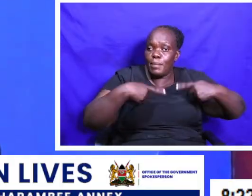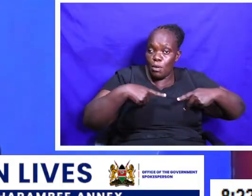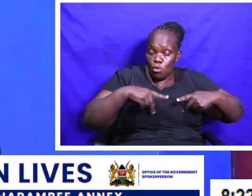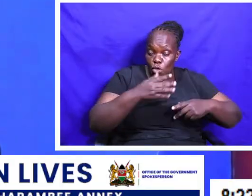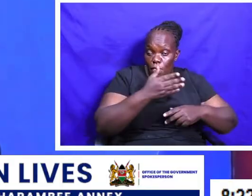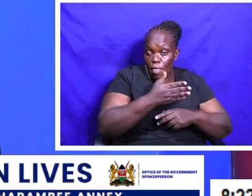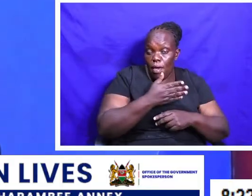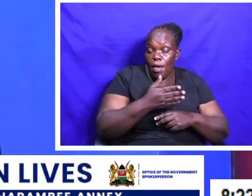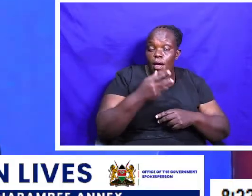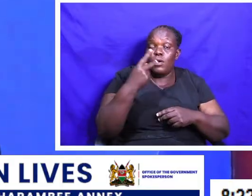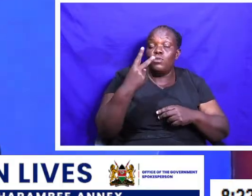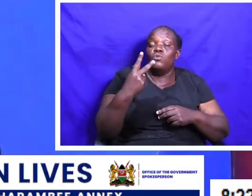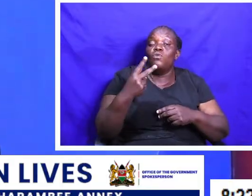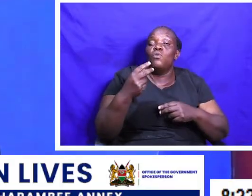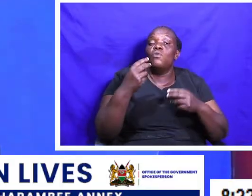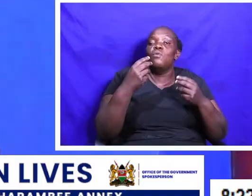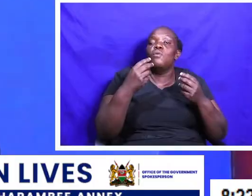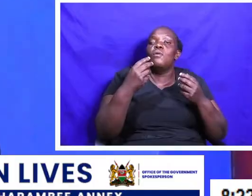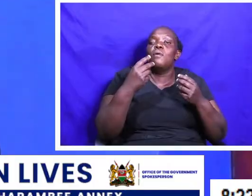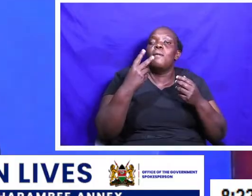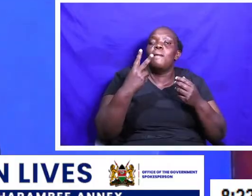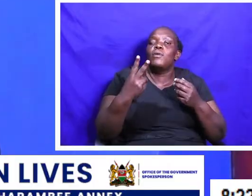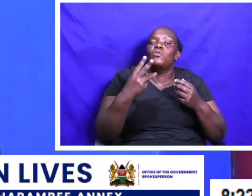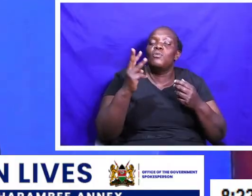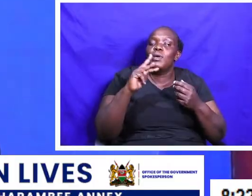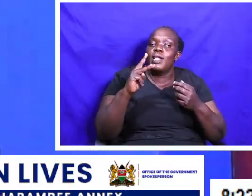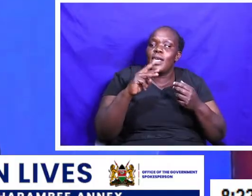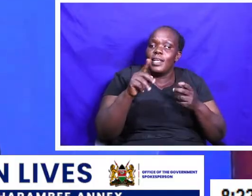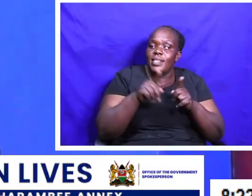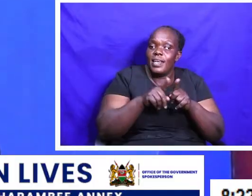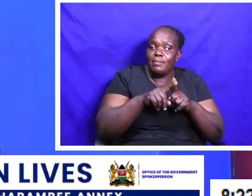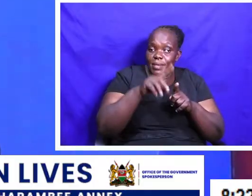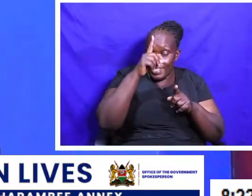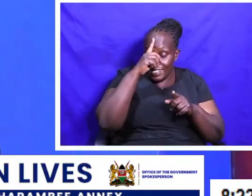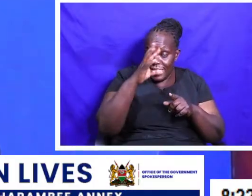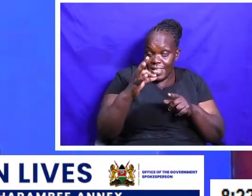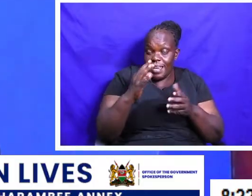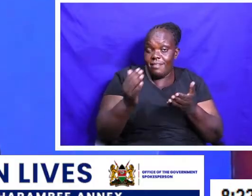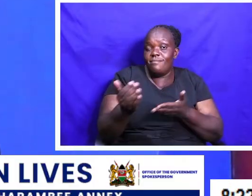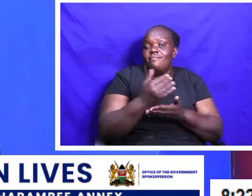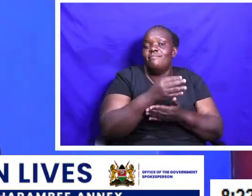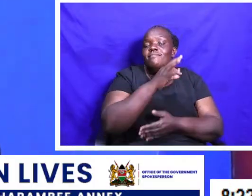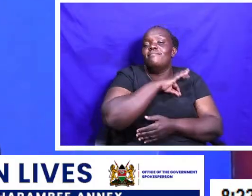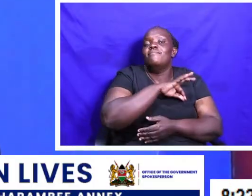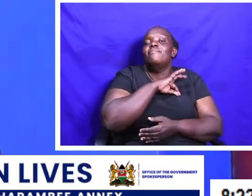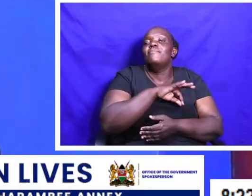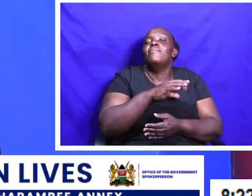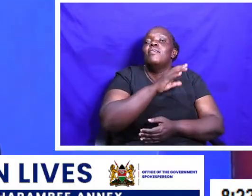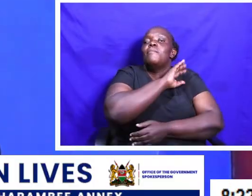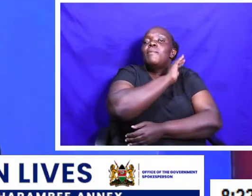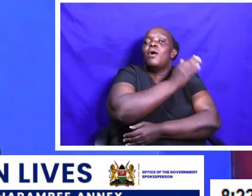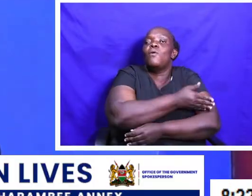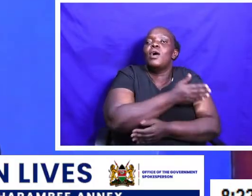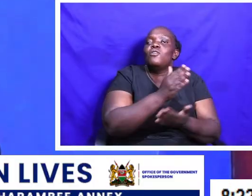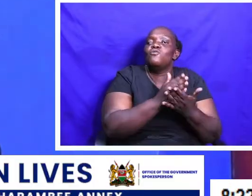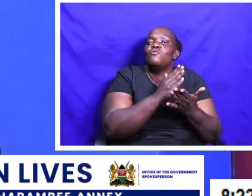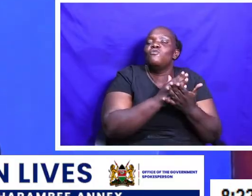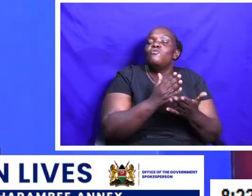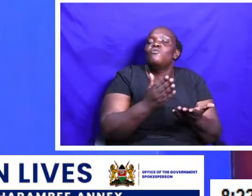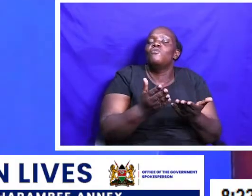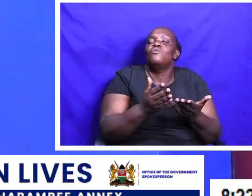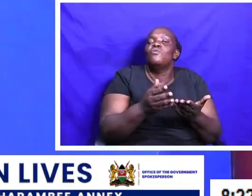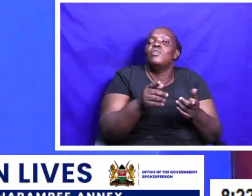Because you know, the 2 million of them have some serious collective earning power. If you